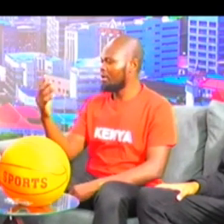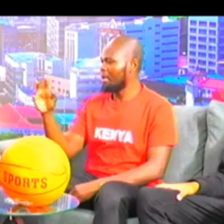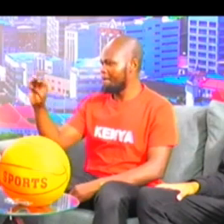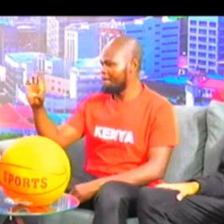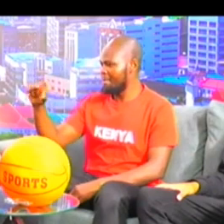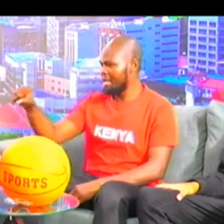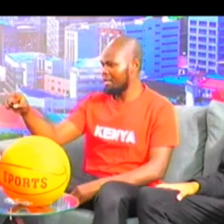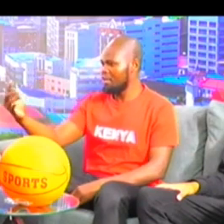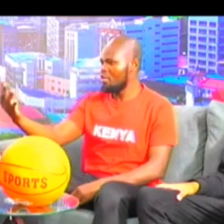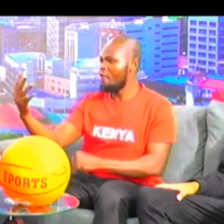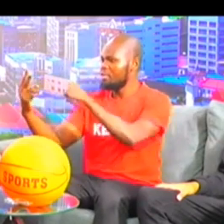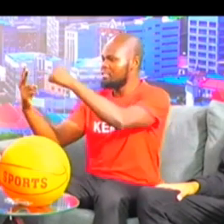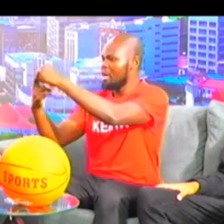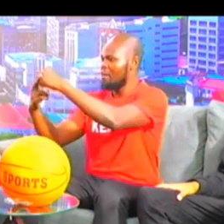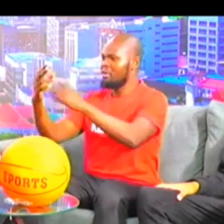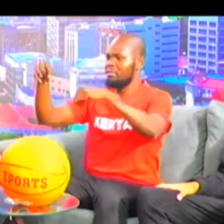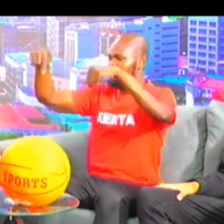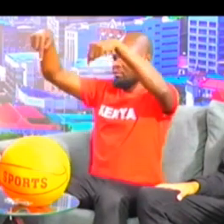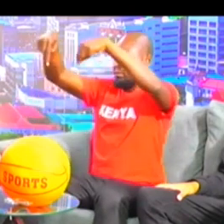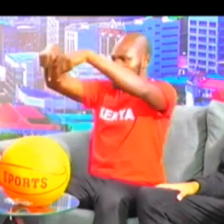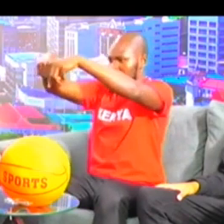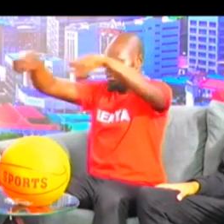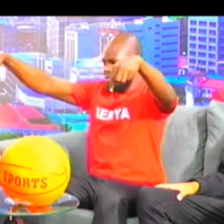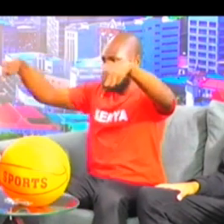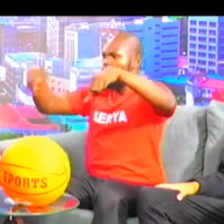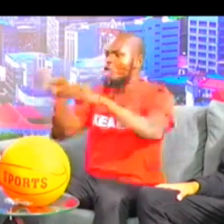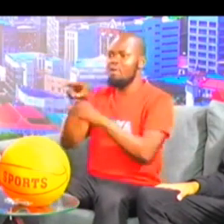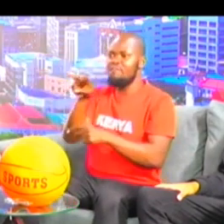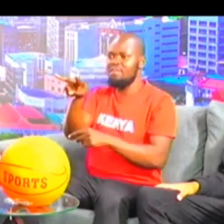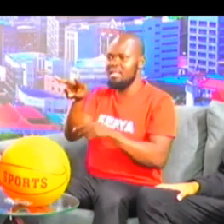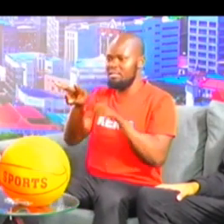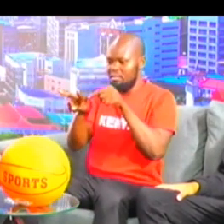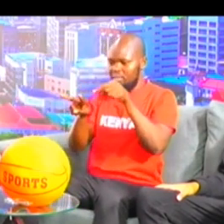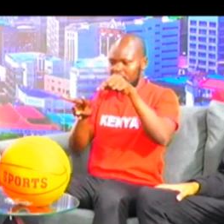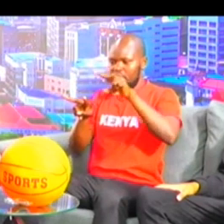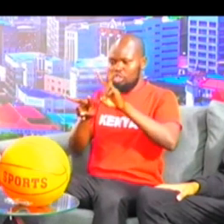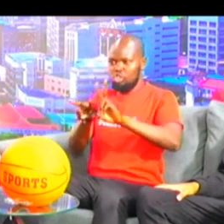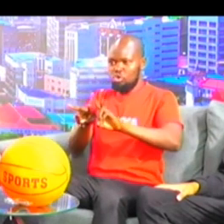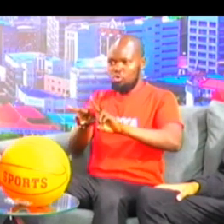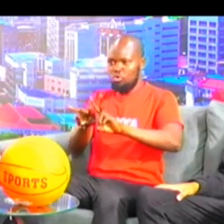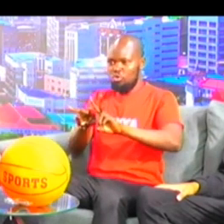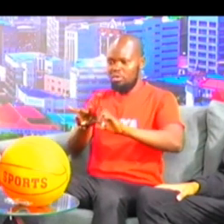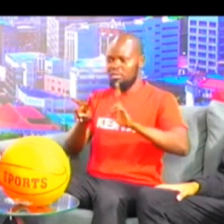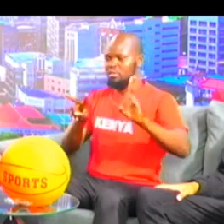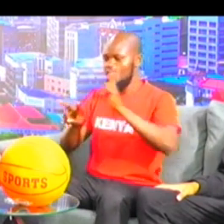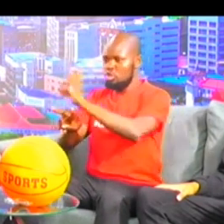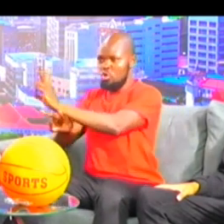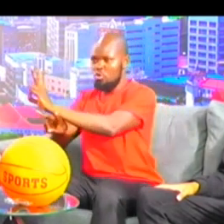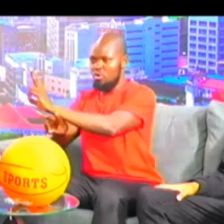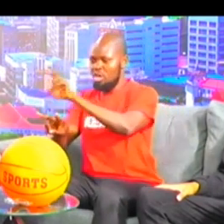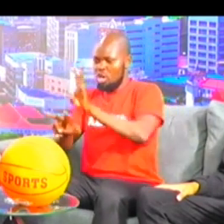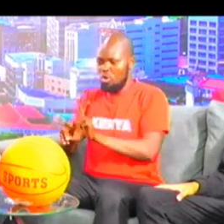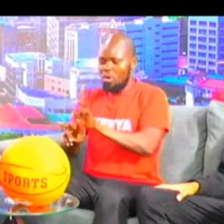they were, let me give you another example. Right. For Menengai Sevens, while they were on their line,